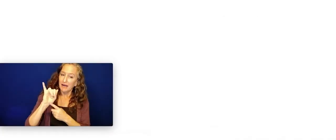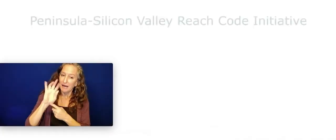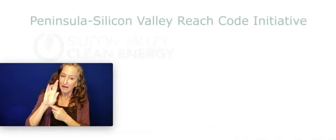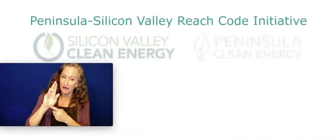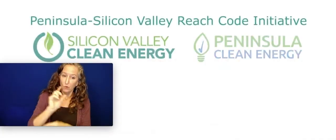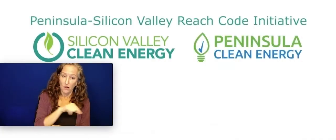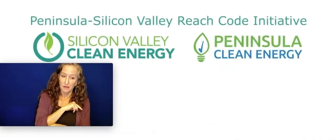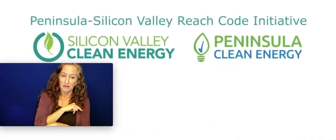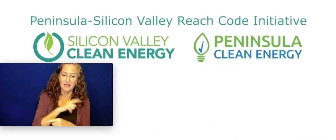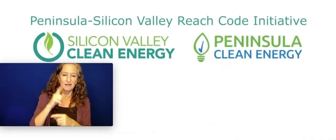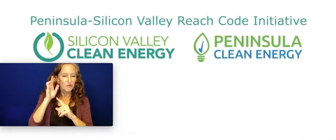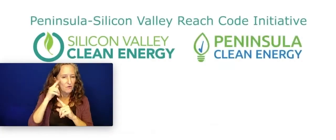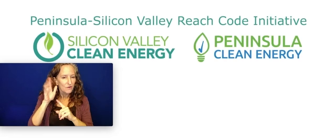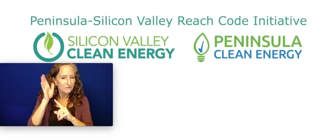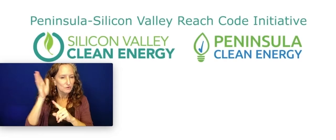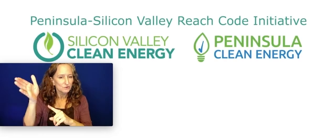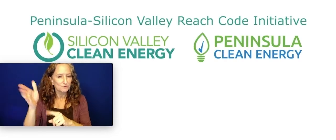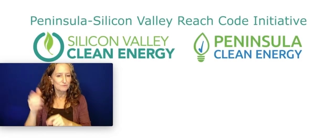come.